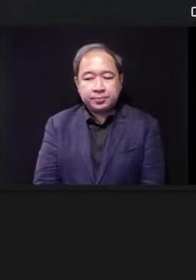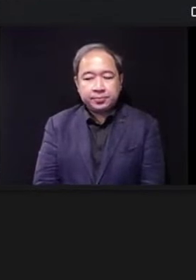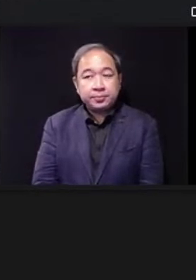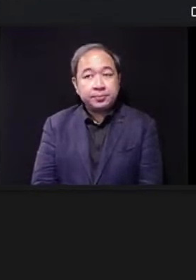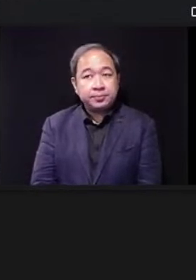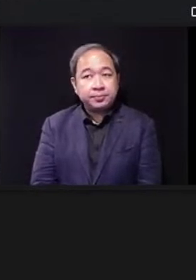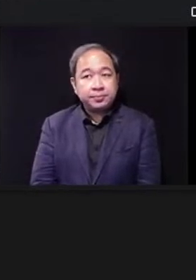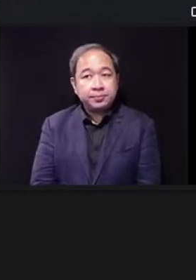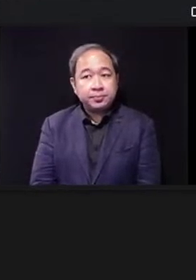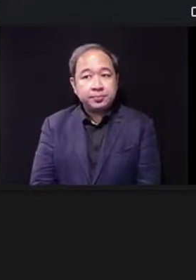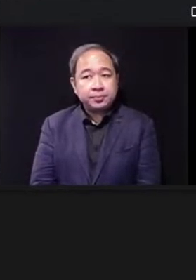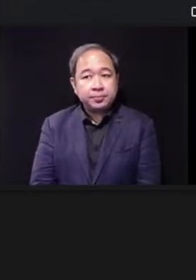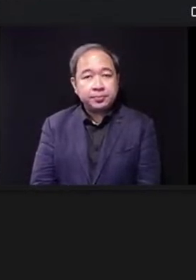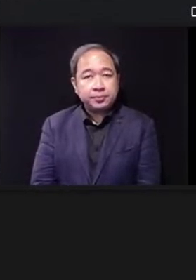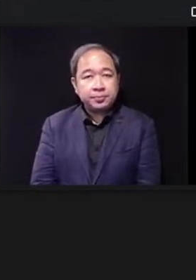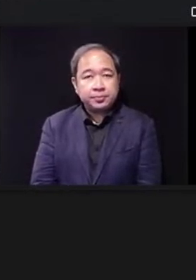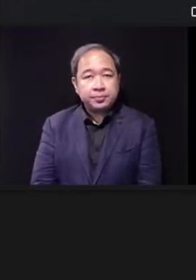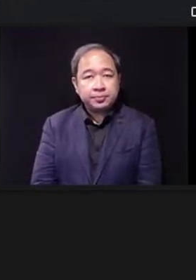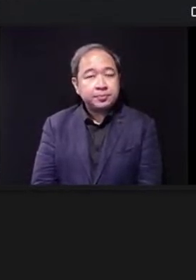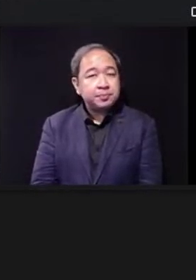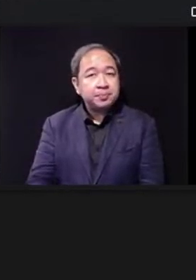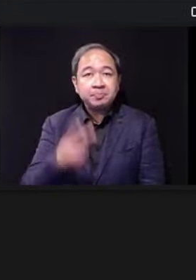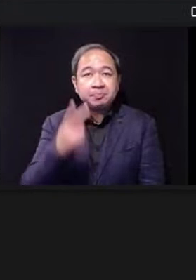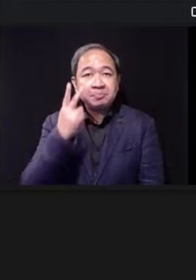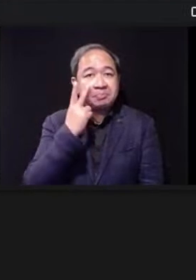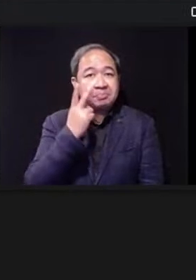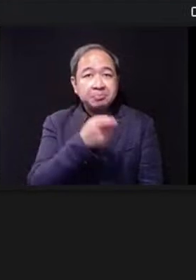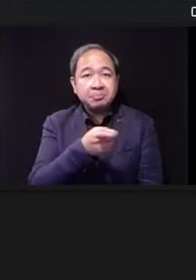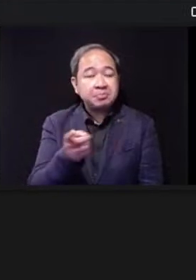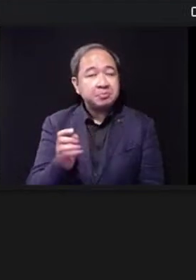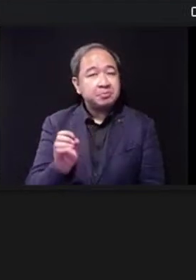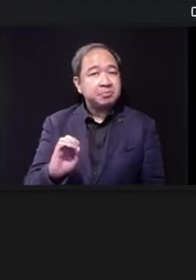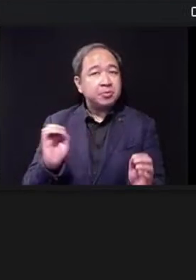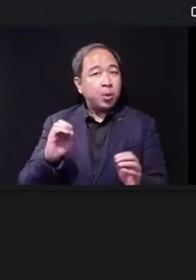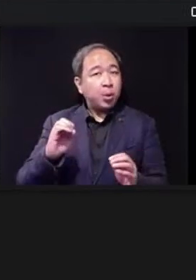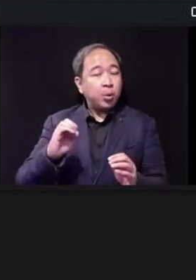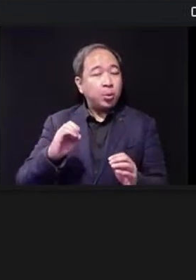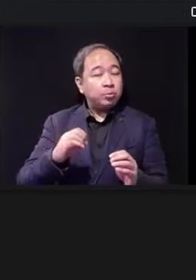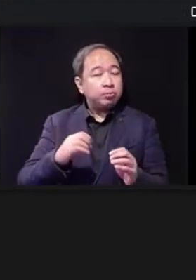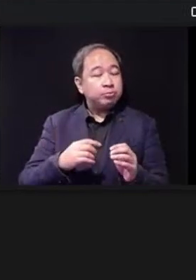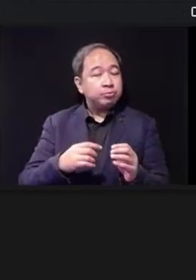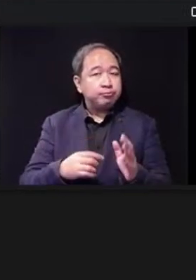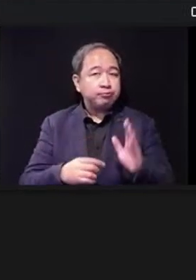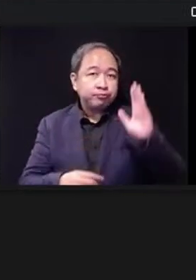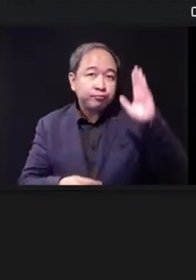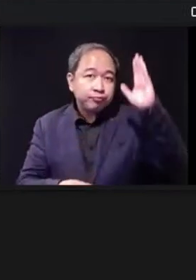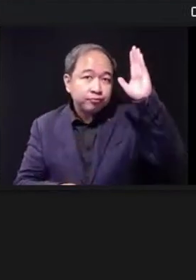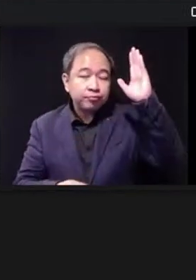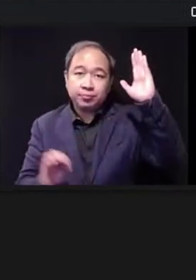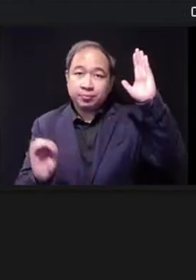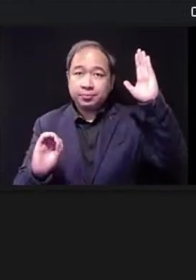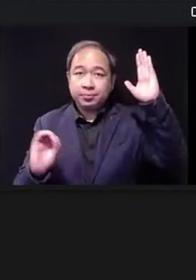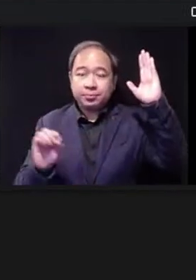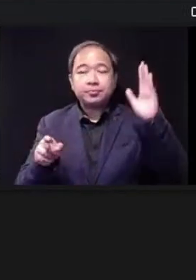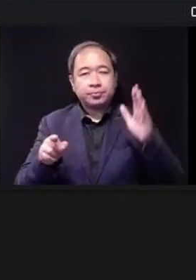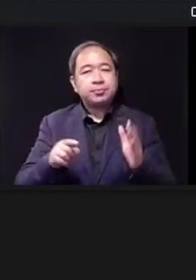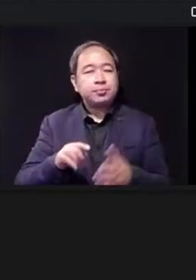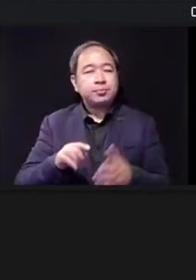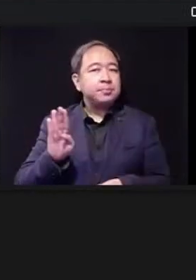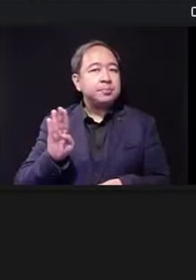I see no flag raised on B. The B is